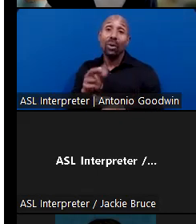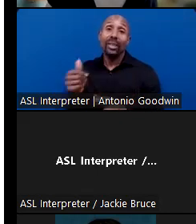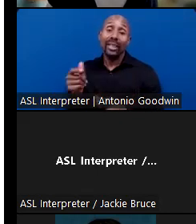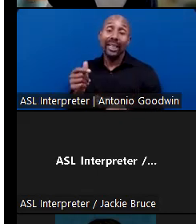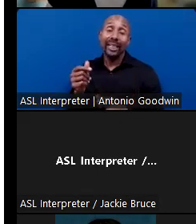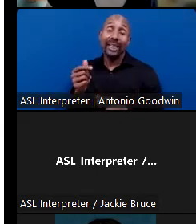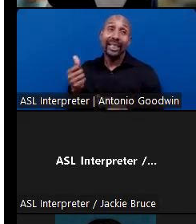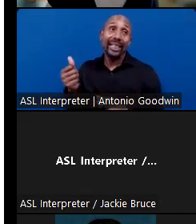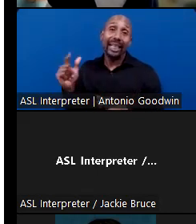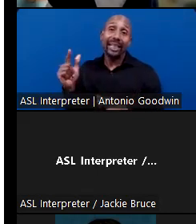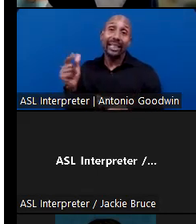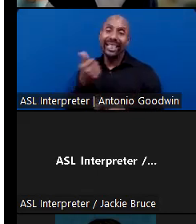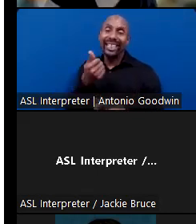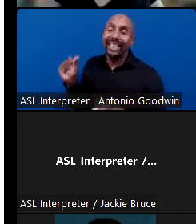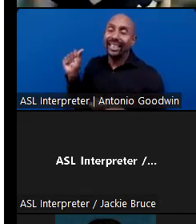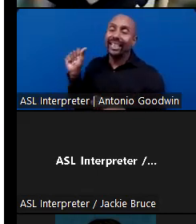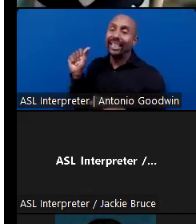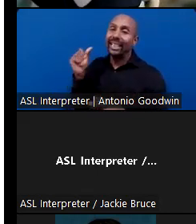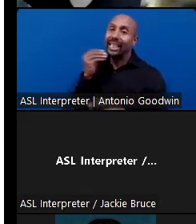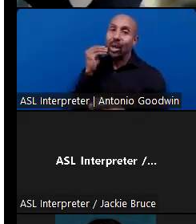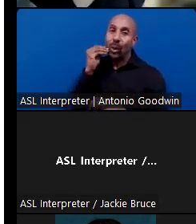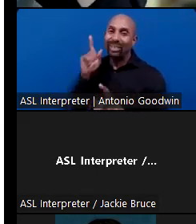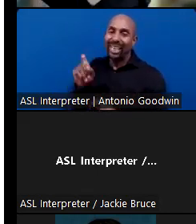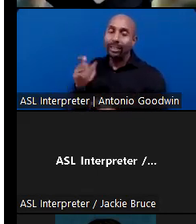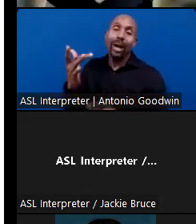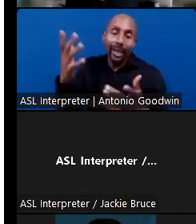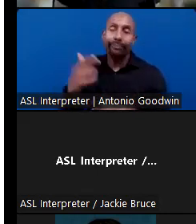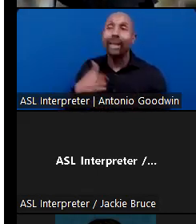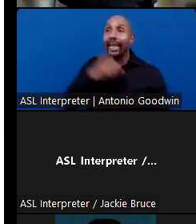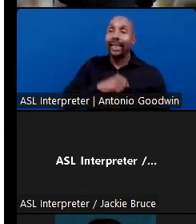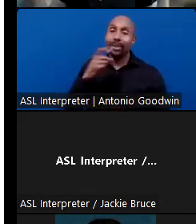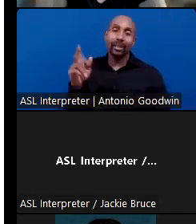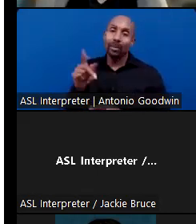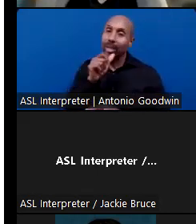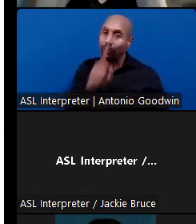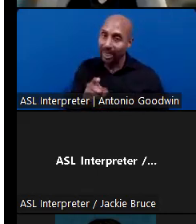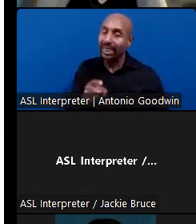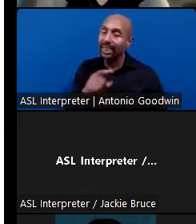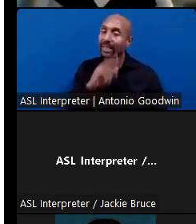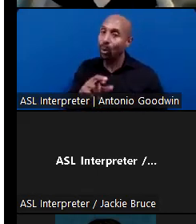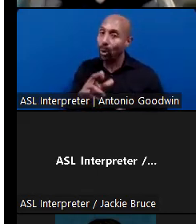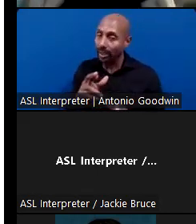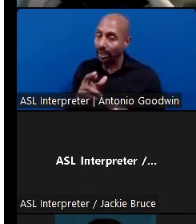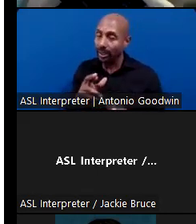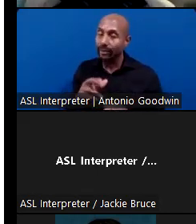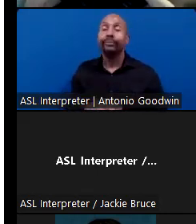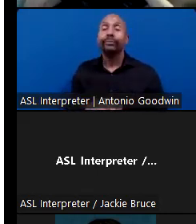My guess is people weren't really reporting. So from the cases that we know, we have a